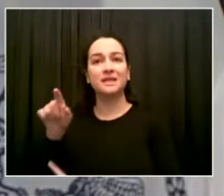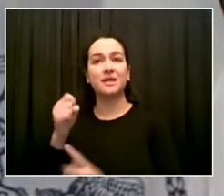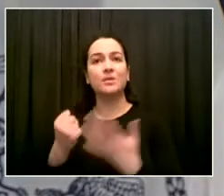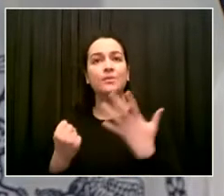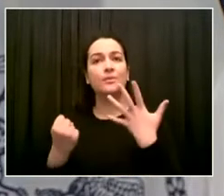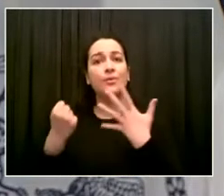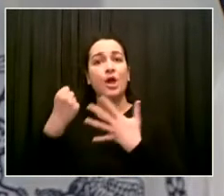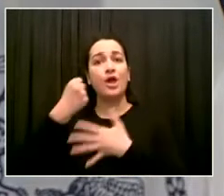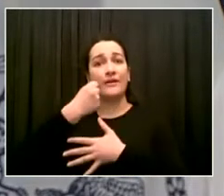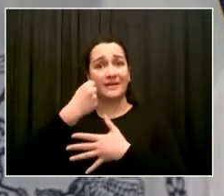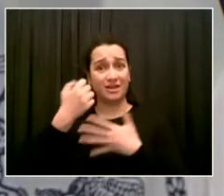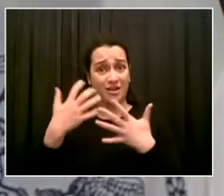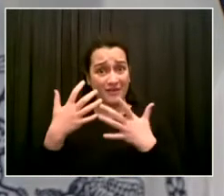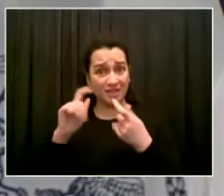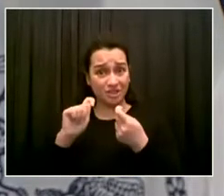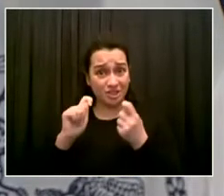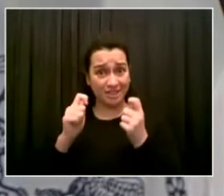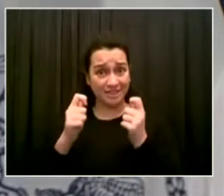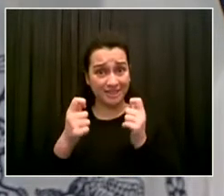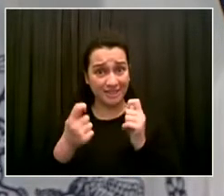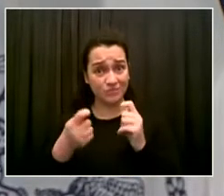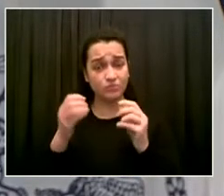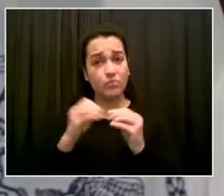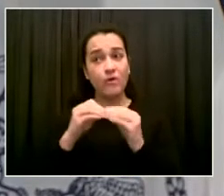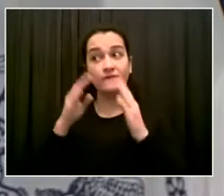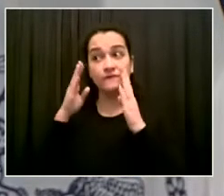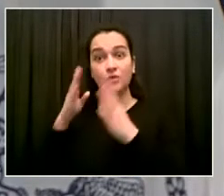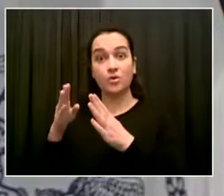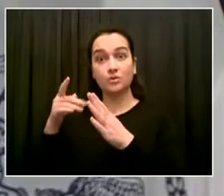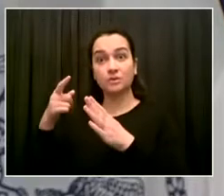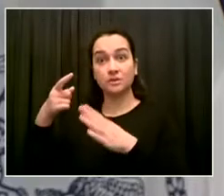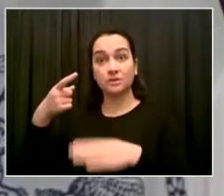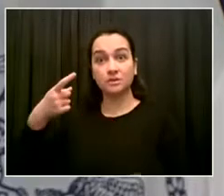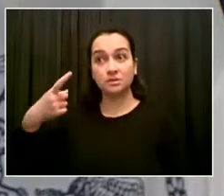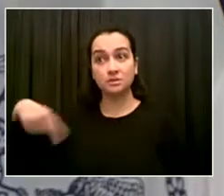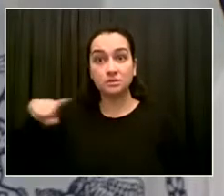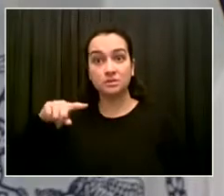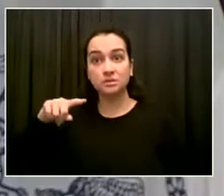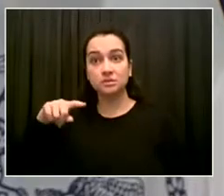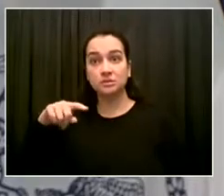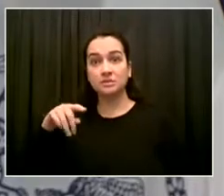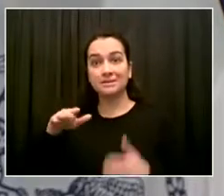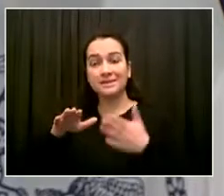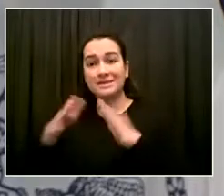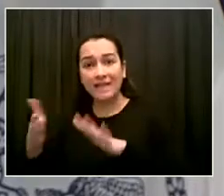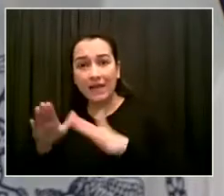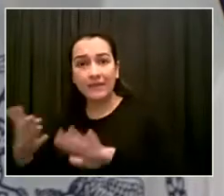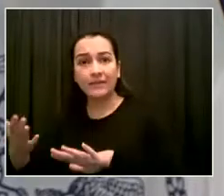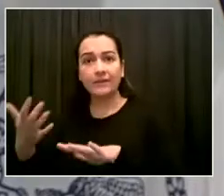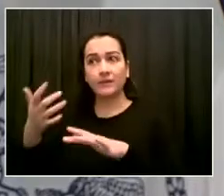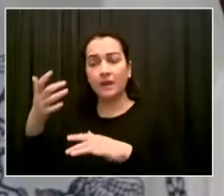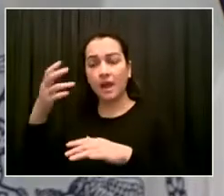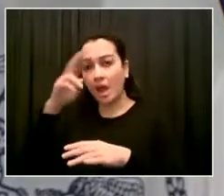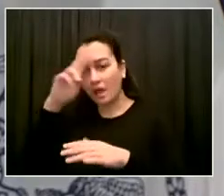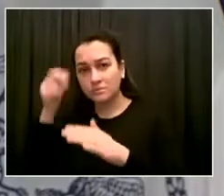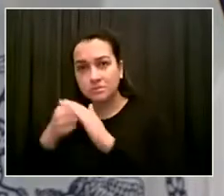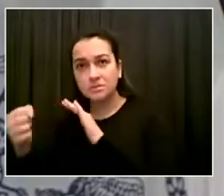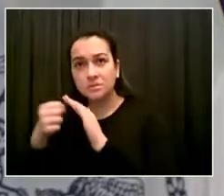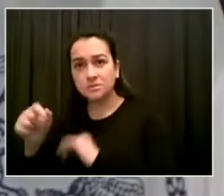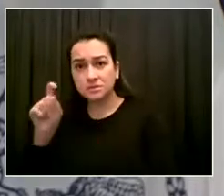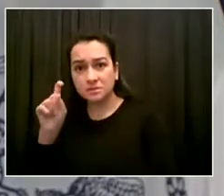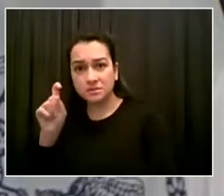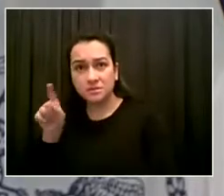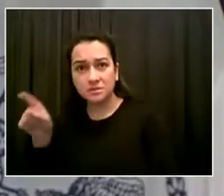death rather than looking at the numbers of cases and the positivity